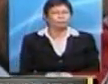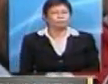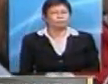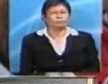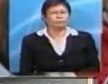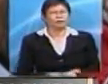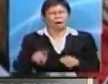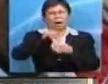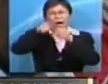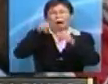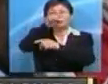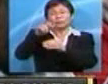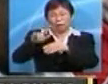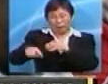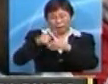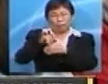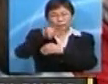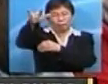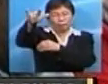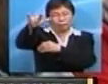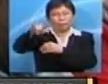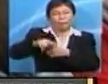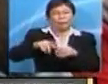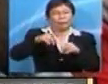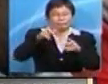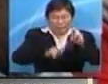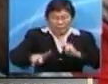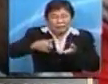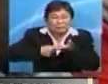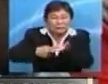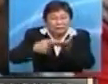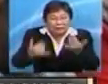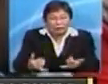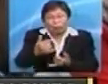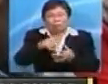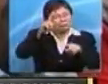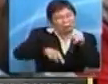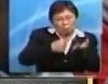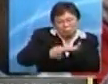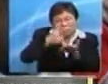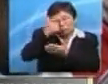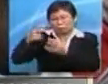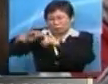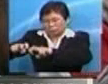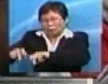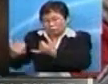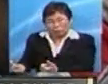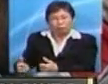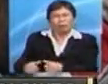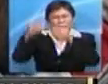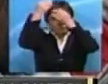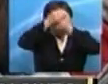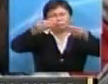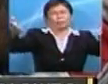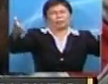the airplane. You mentioned that you cannot discuss this now because the investigation is ongoing. But this information has been